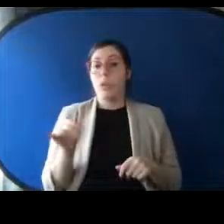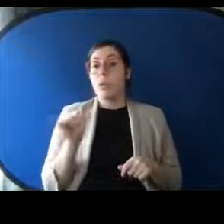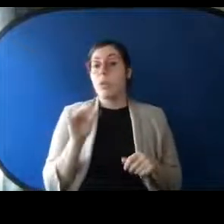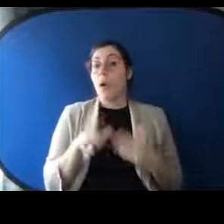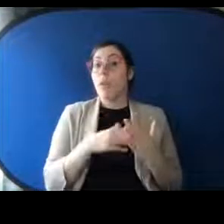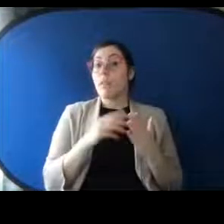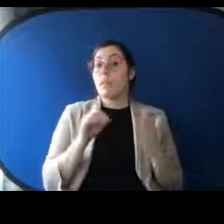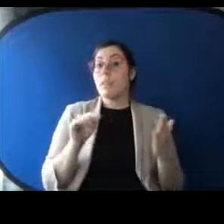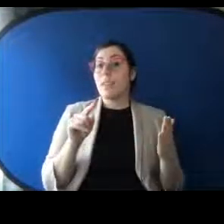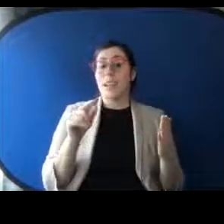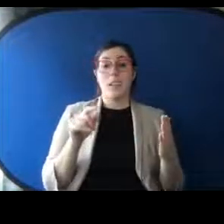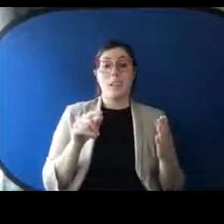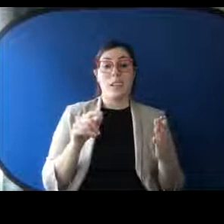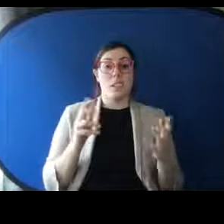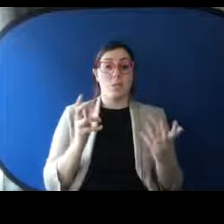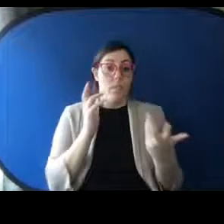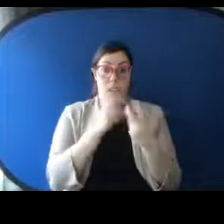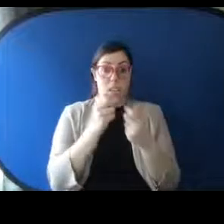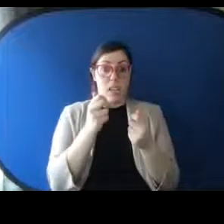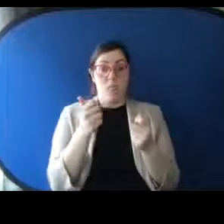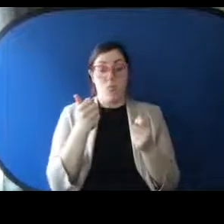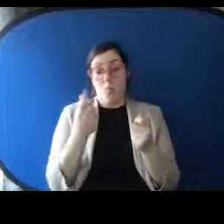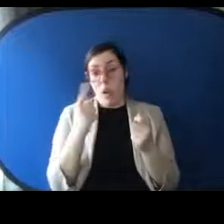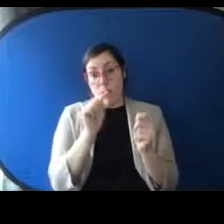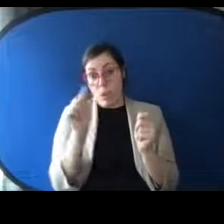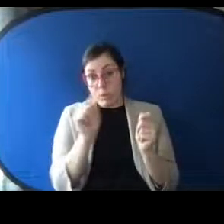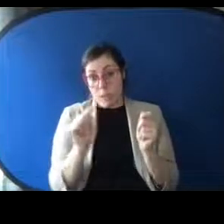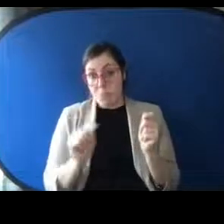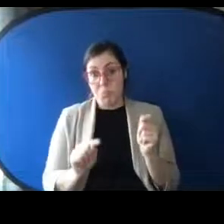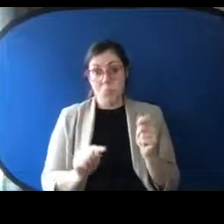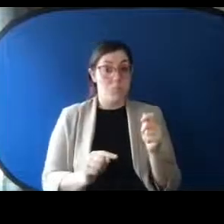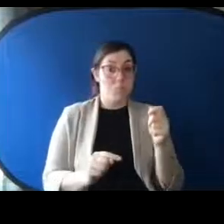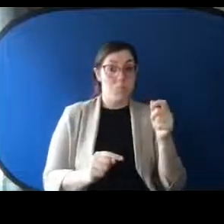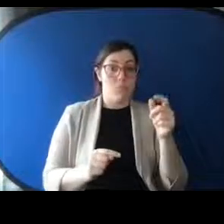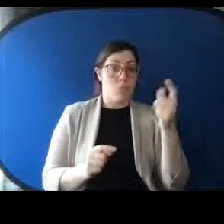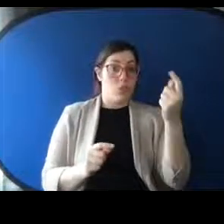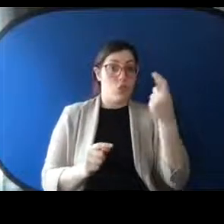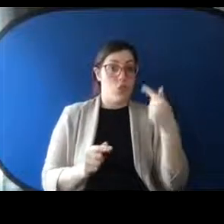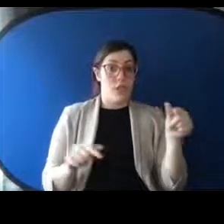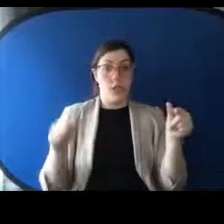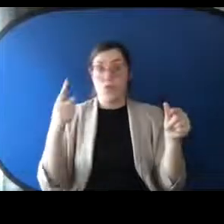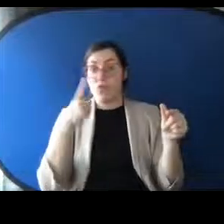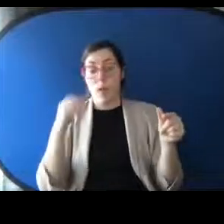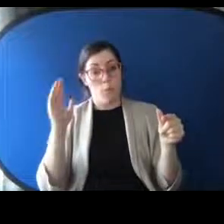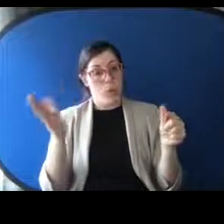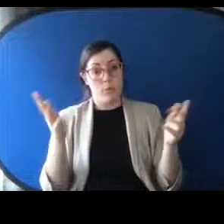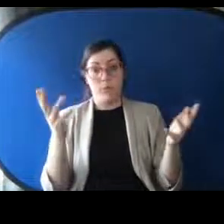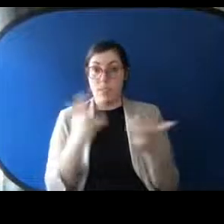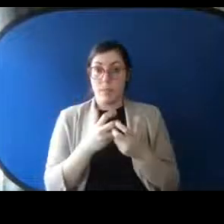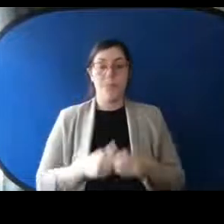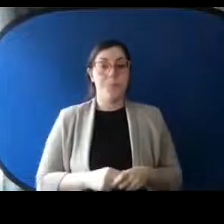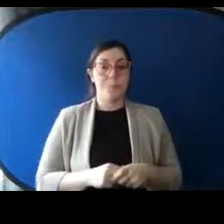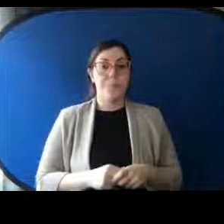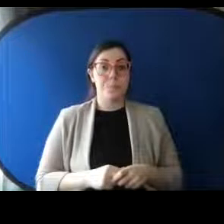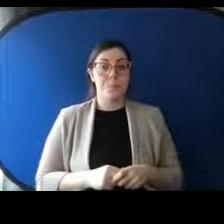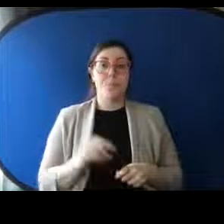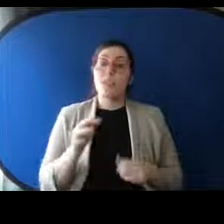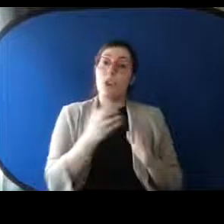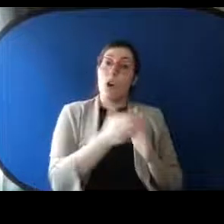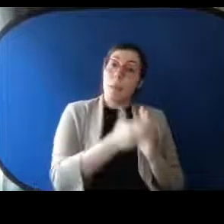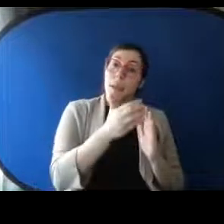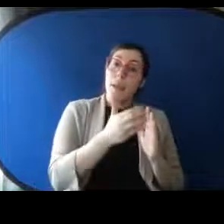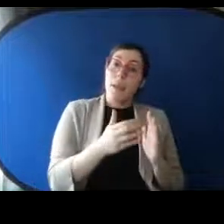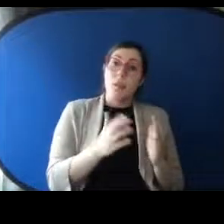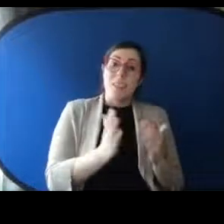falling neatly into one of these little grid squares. And so this means automation. It means standardized data handling. And because it's automated, it can